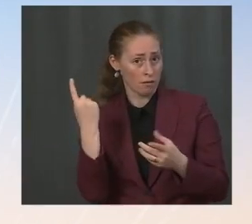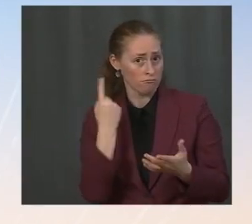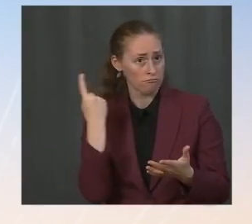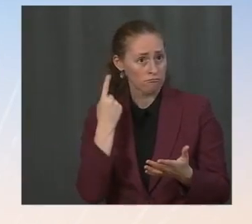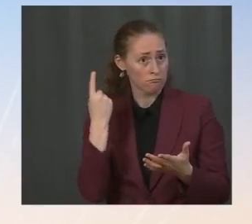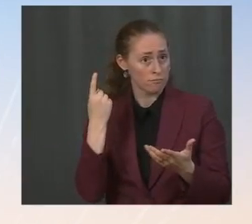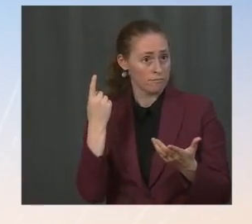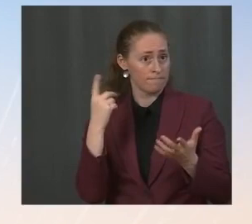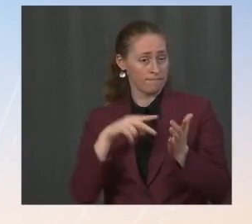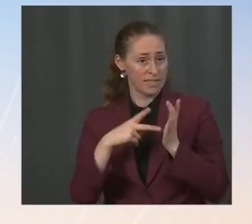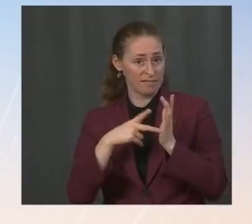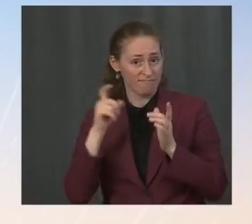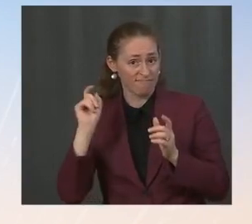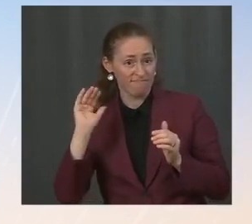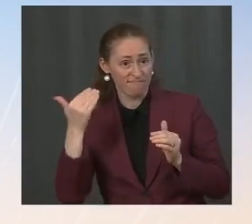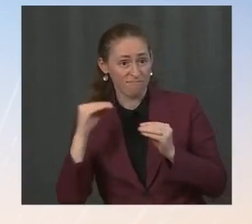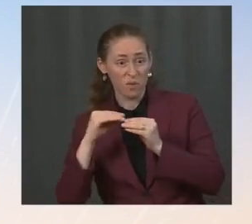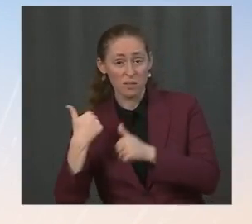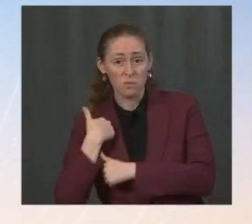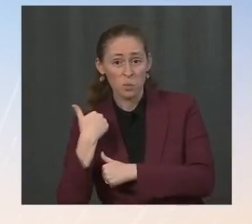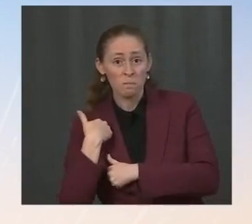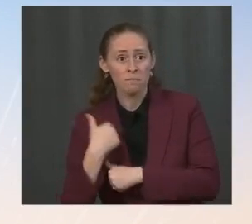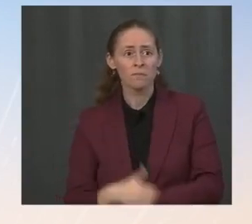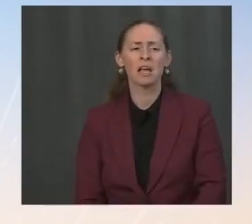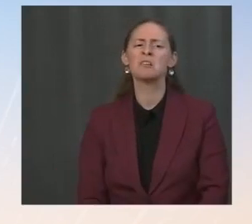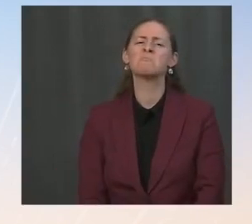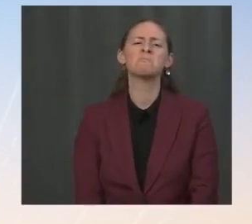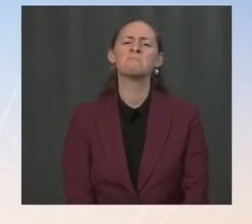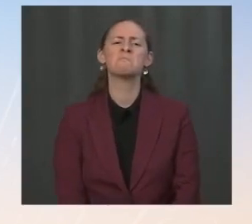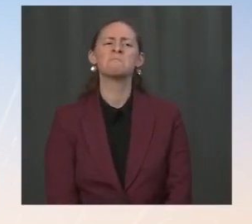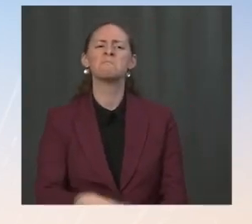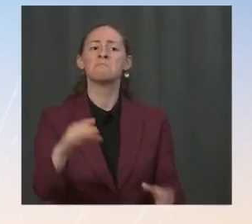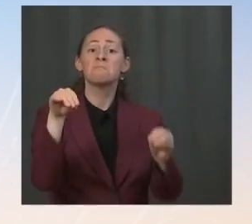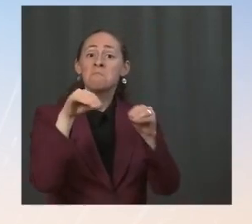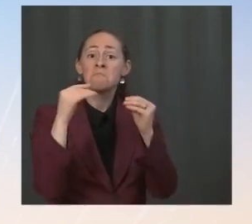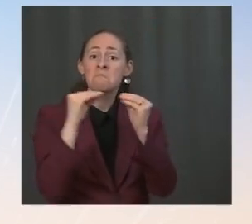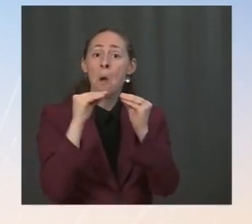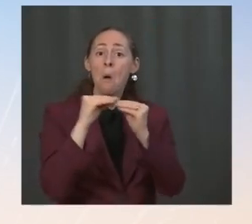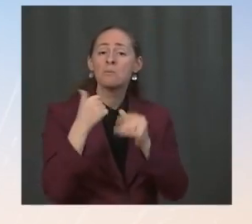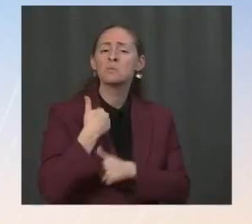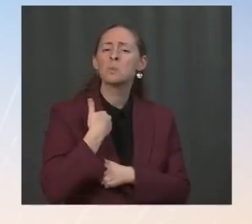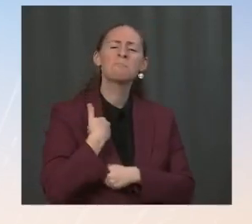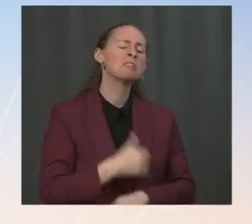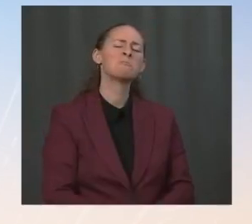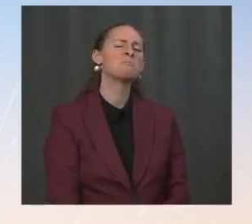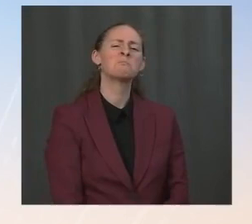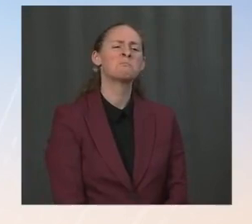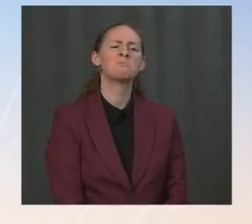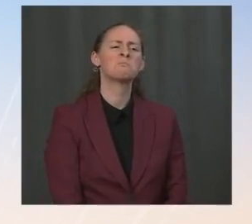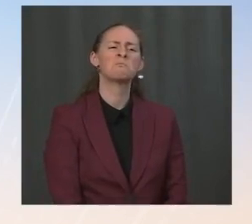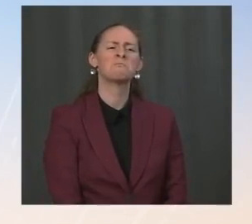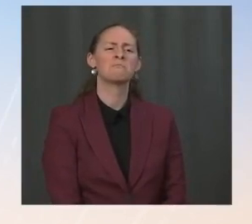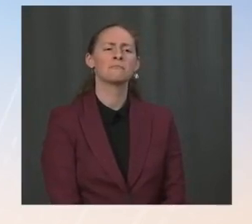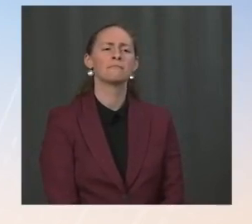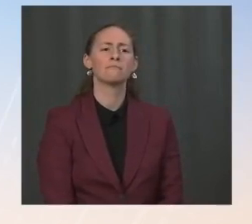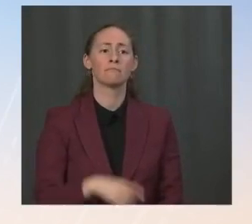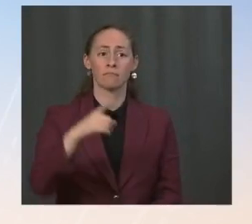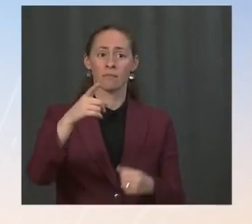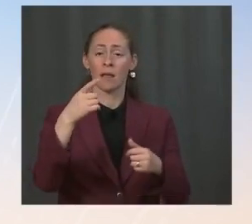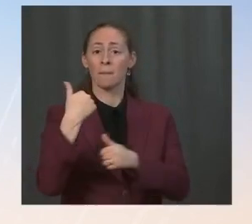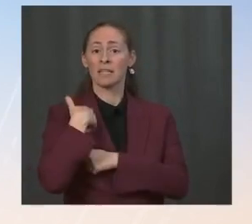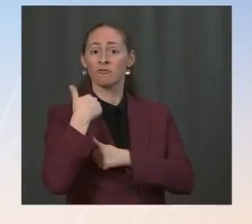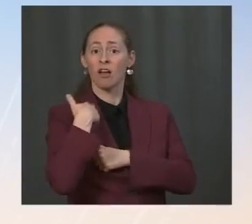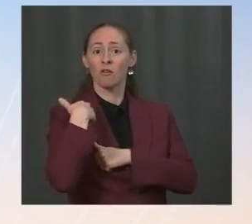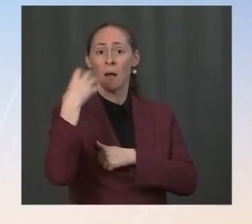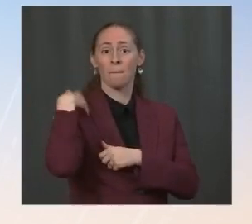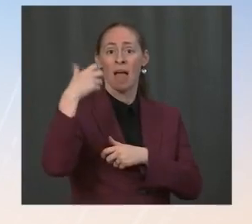authority to do so? I don't believe there's an expectation of additional authority needed. And what about for military commanders on the ground? Will they need to come